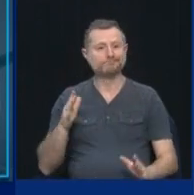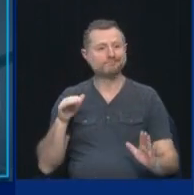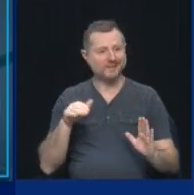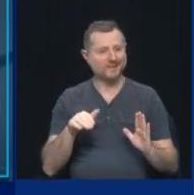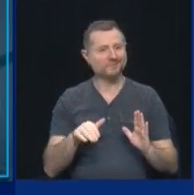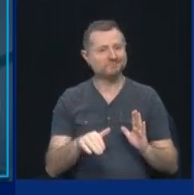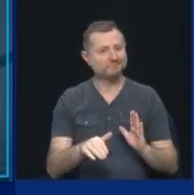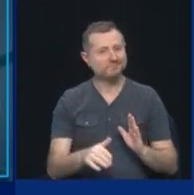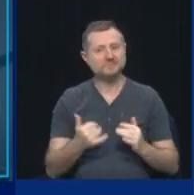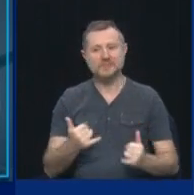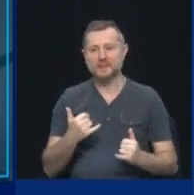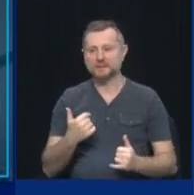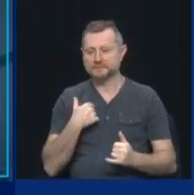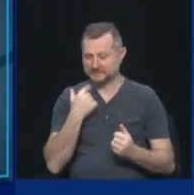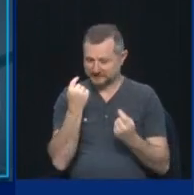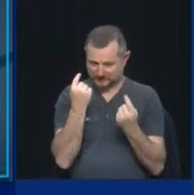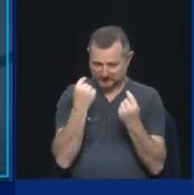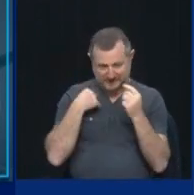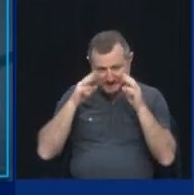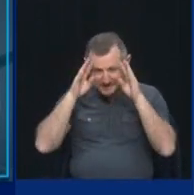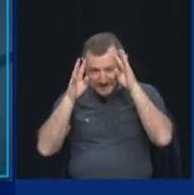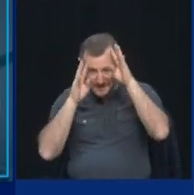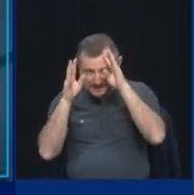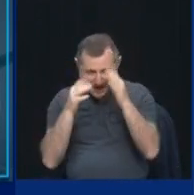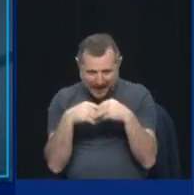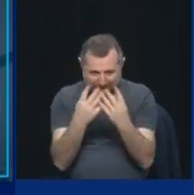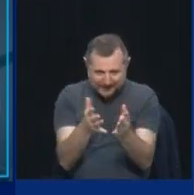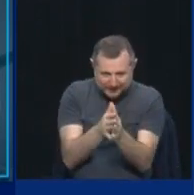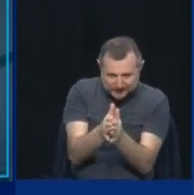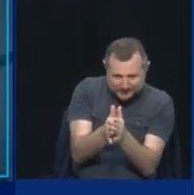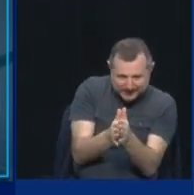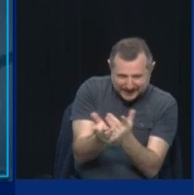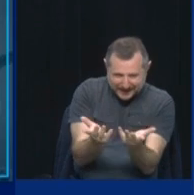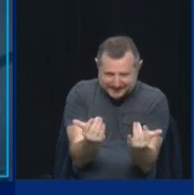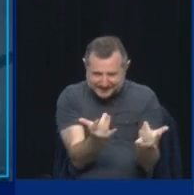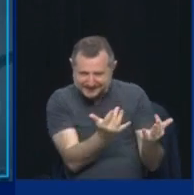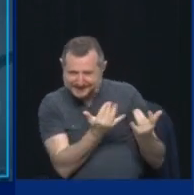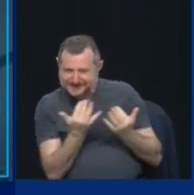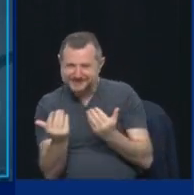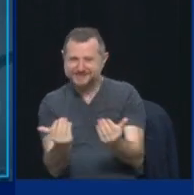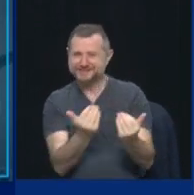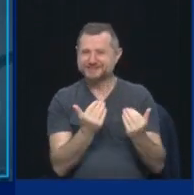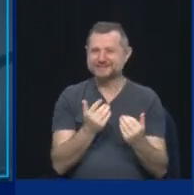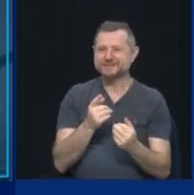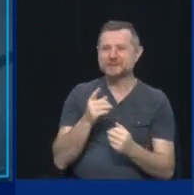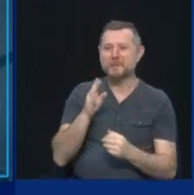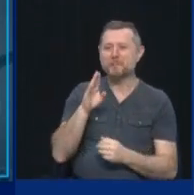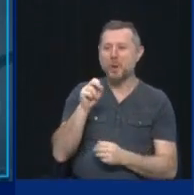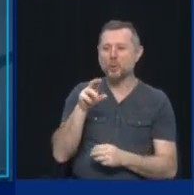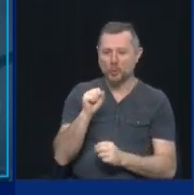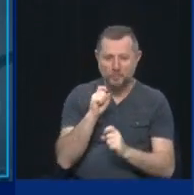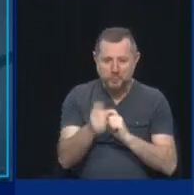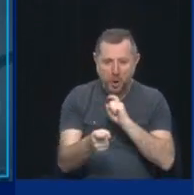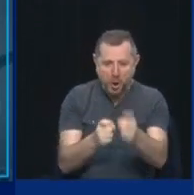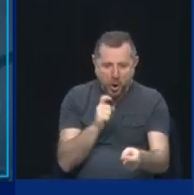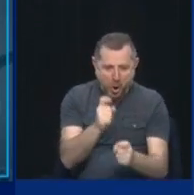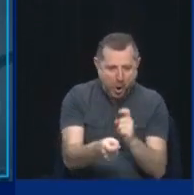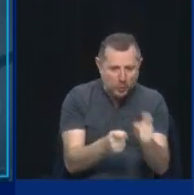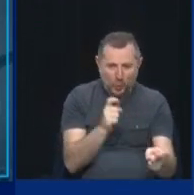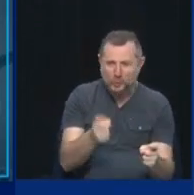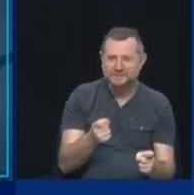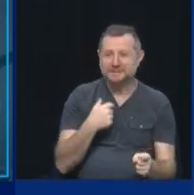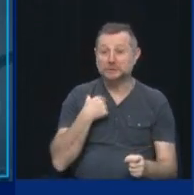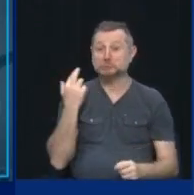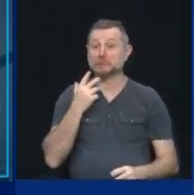and creative bonuses and trying to knock down the excuses that people have or fears that